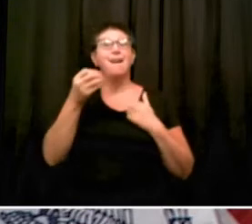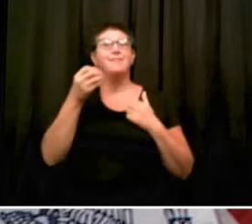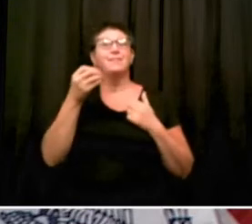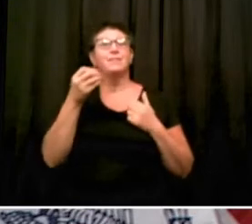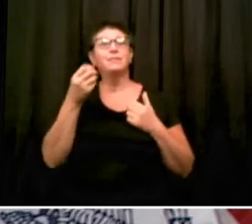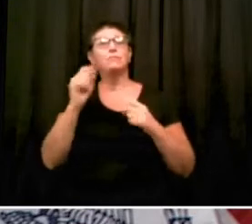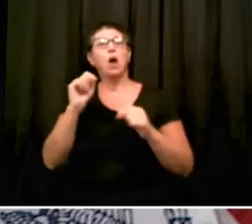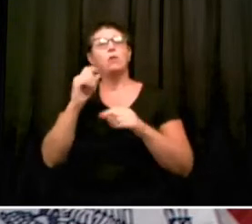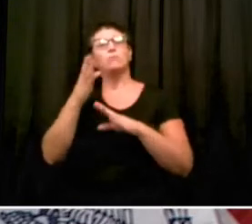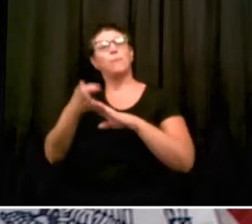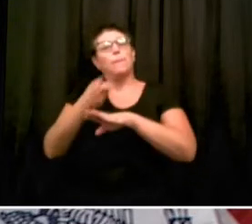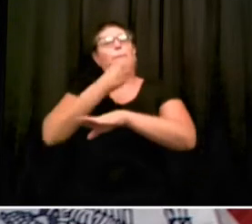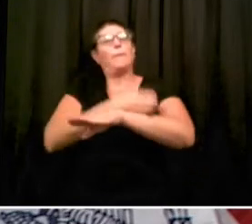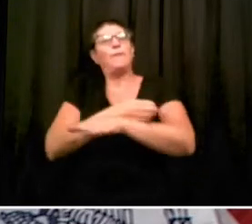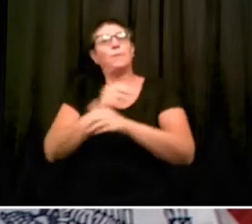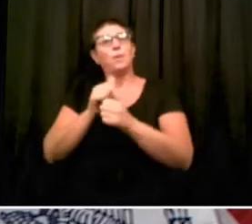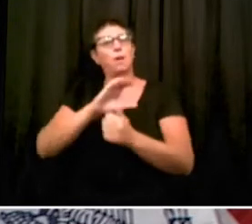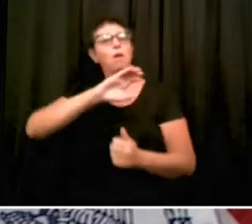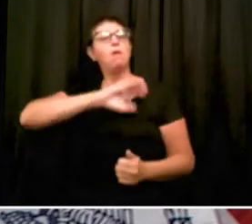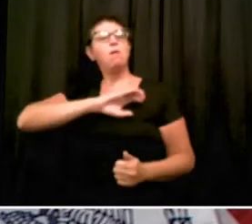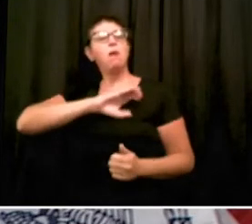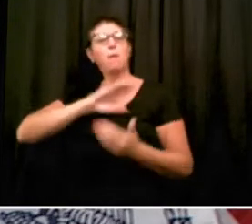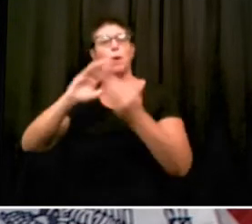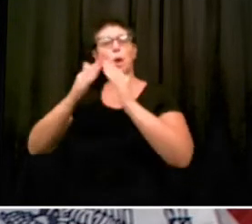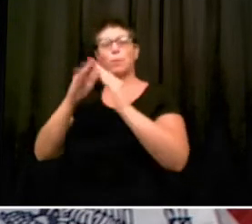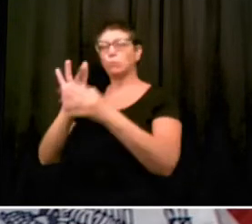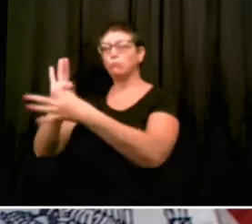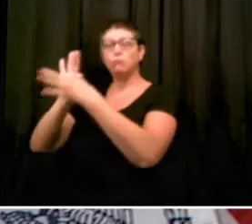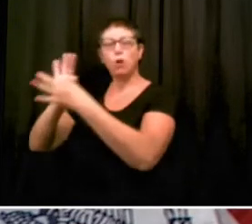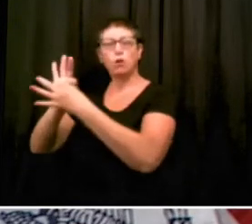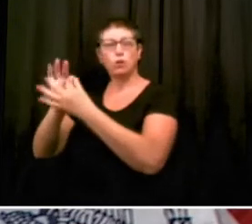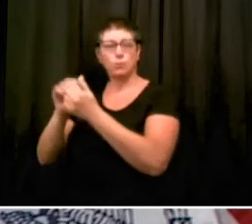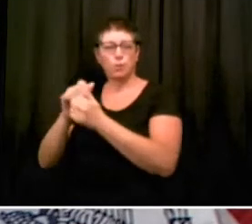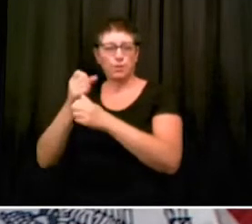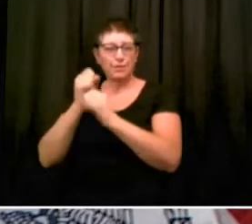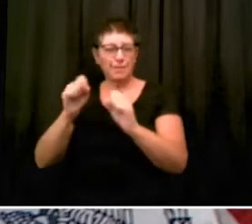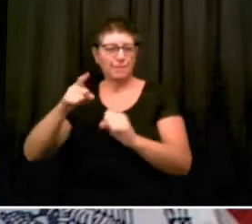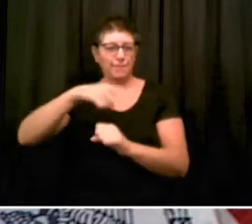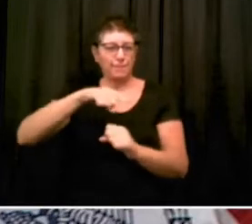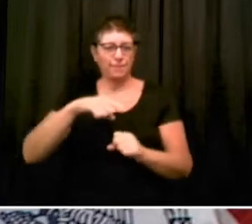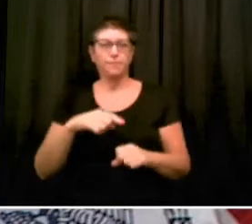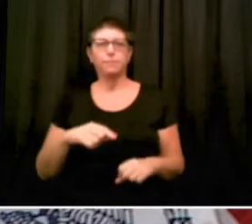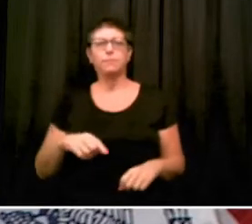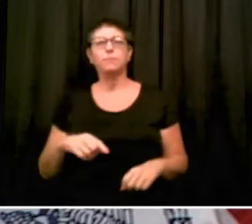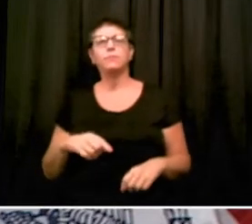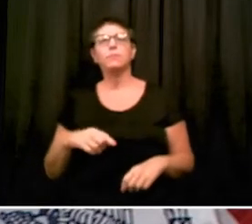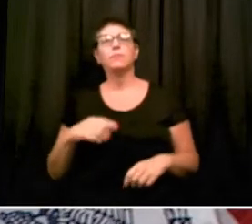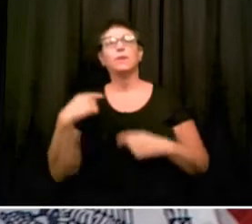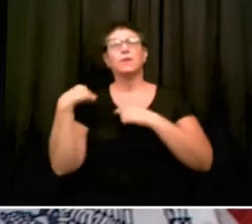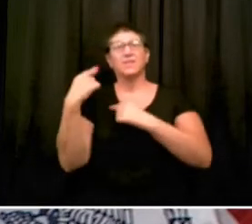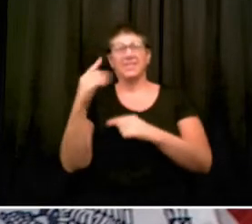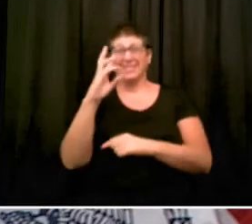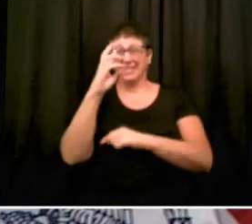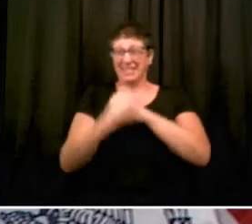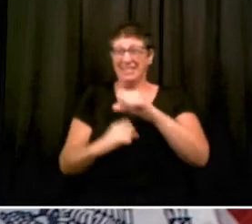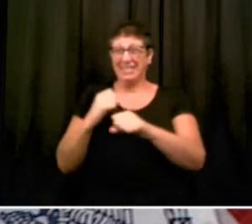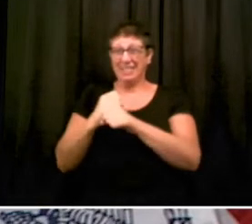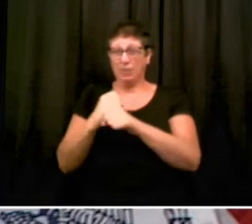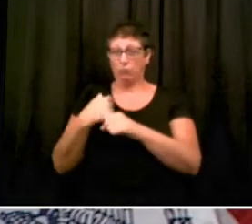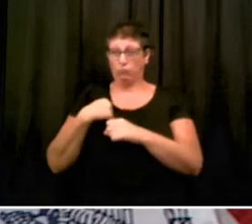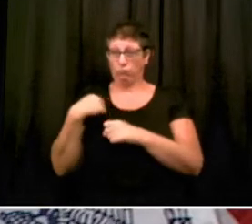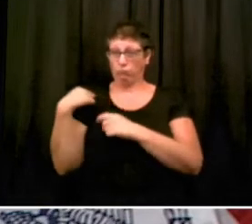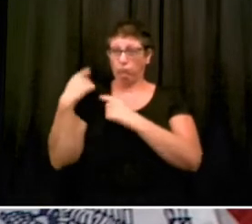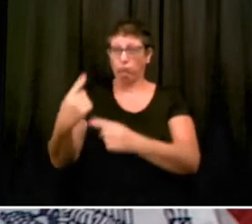said literally since the time I ran for mayor that safety and fairness must walk hand in hand. There's